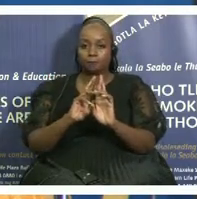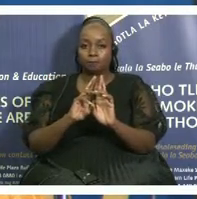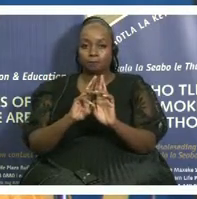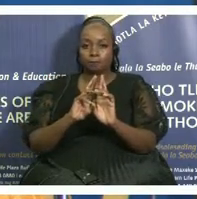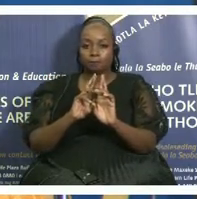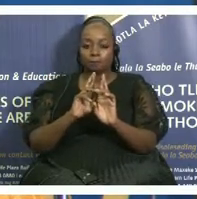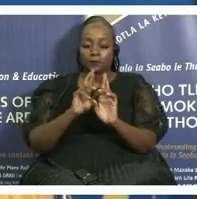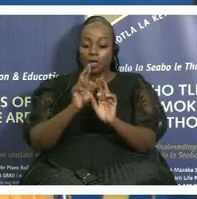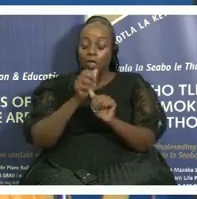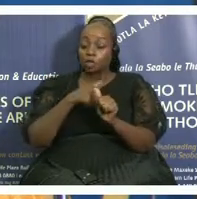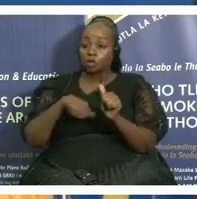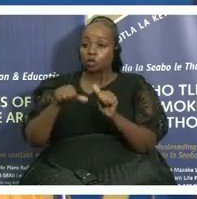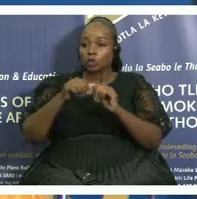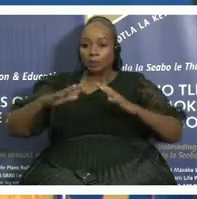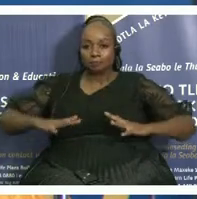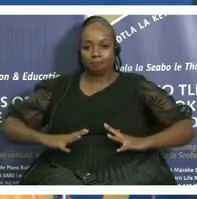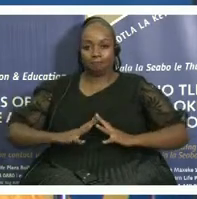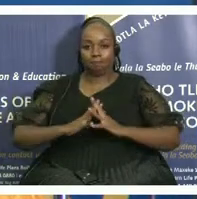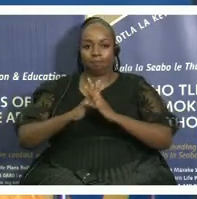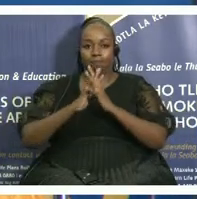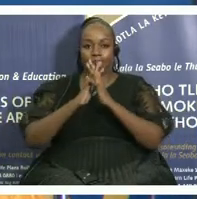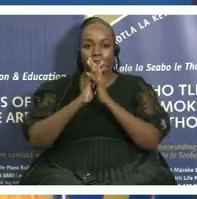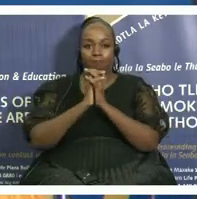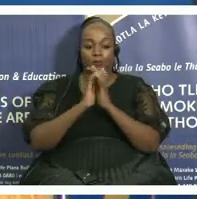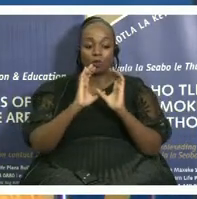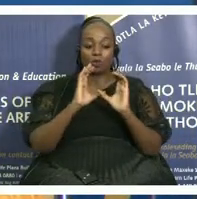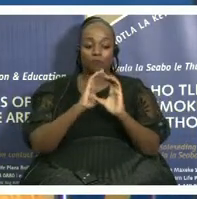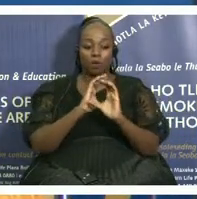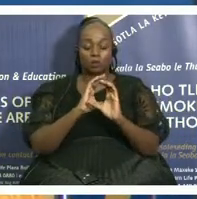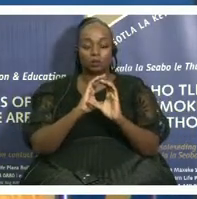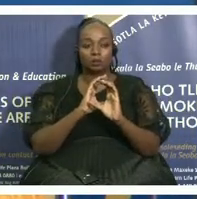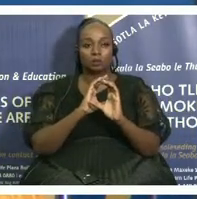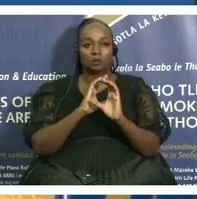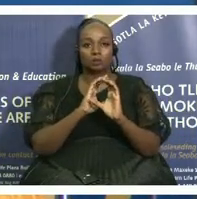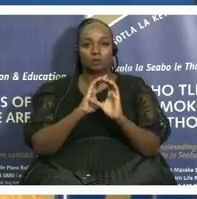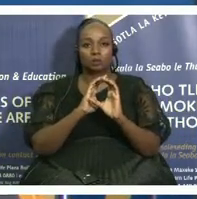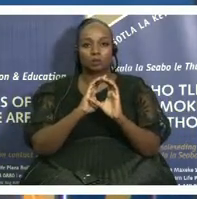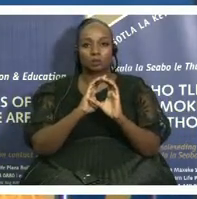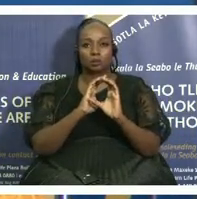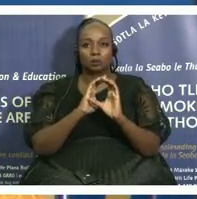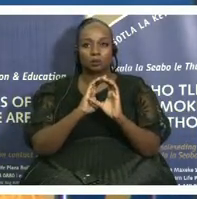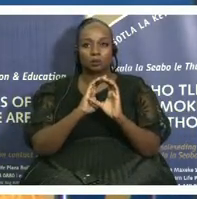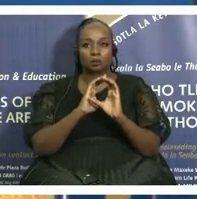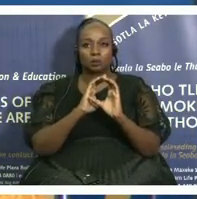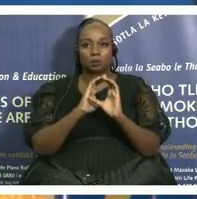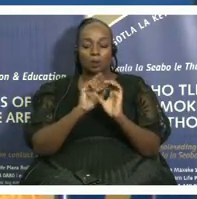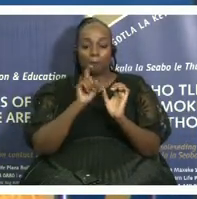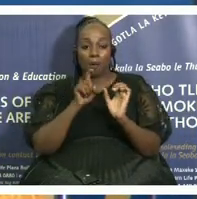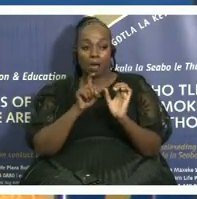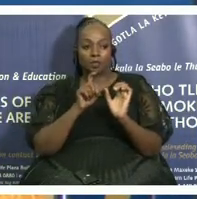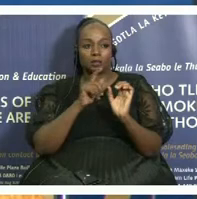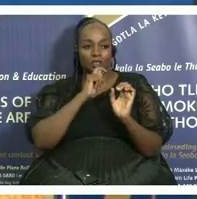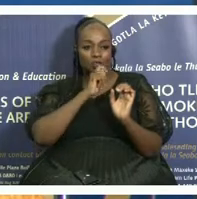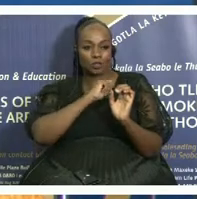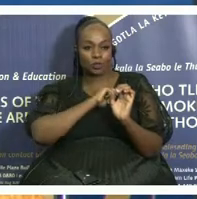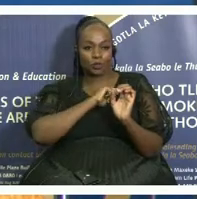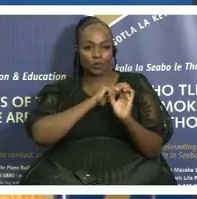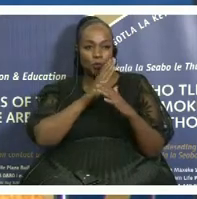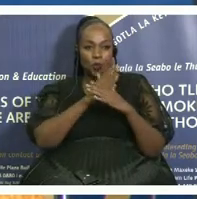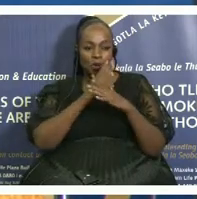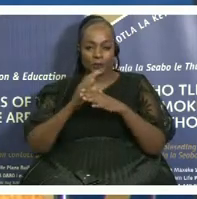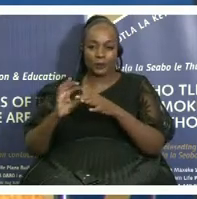social cohesion programs are intended to foster unity in diversity. They form the basis for a life